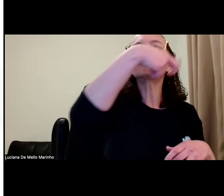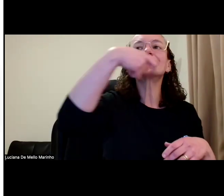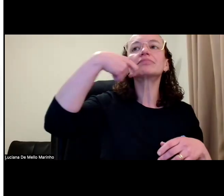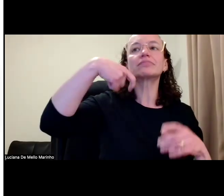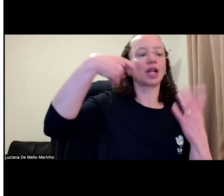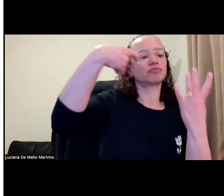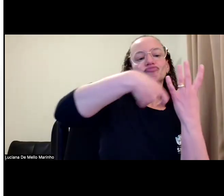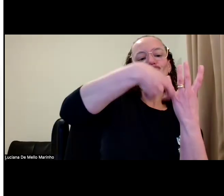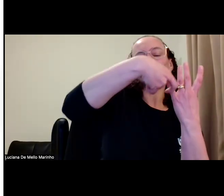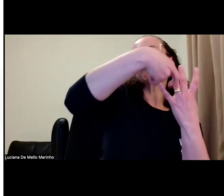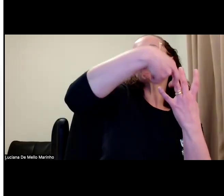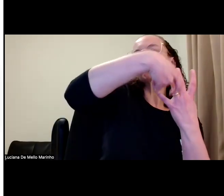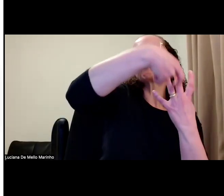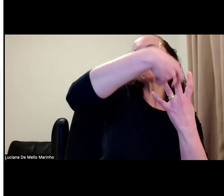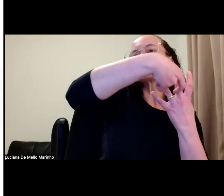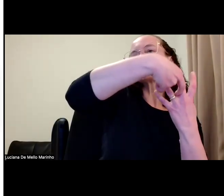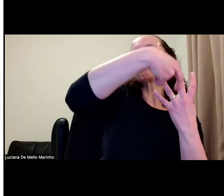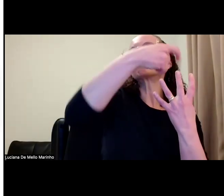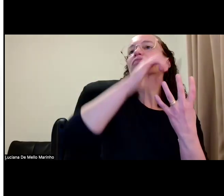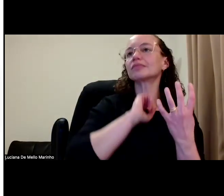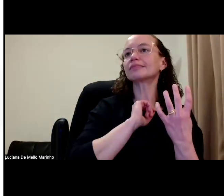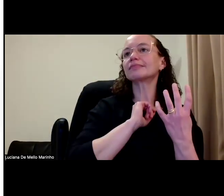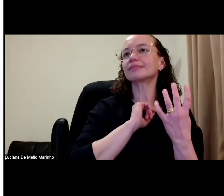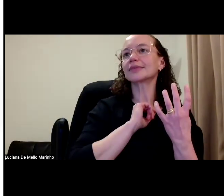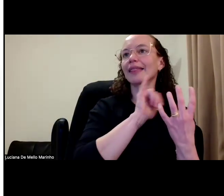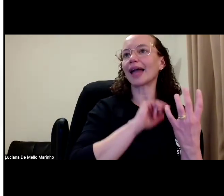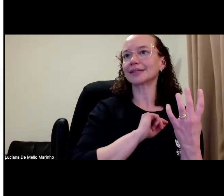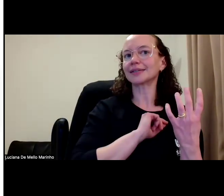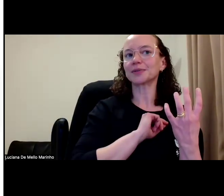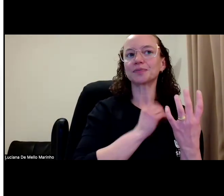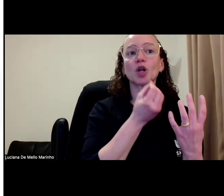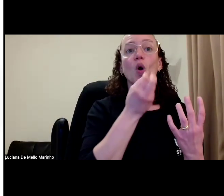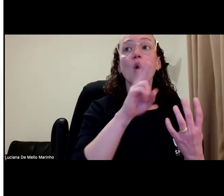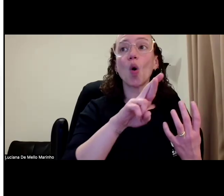You can use equipment to brush or flossing in between, right?